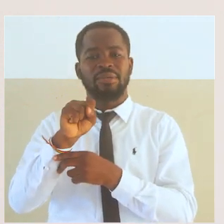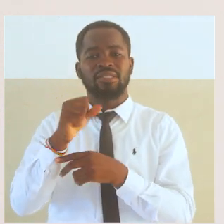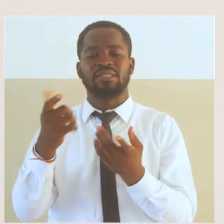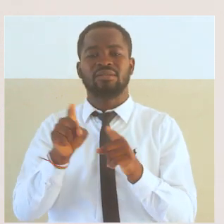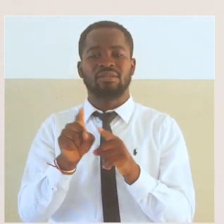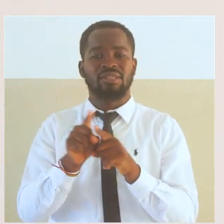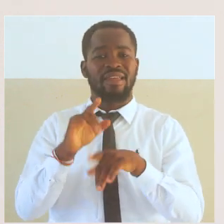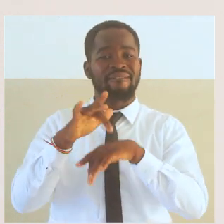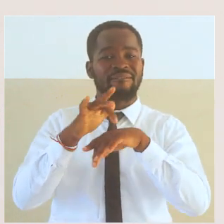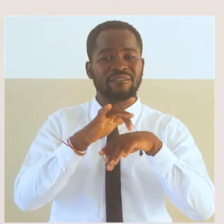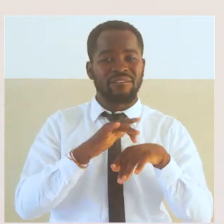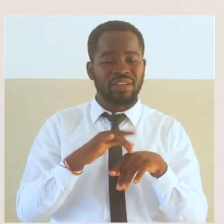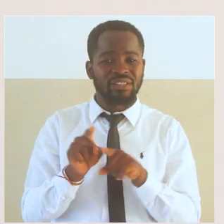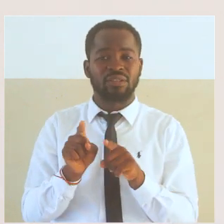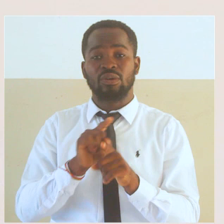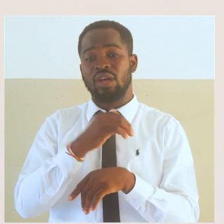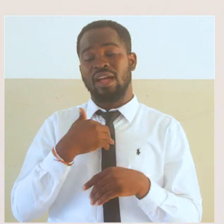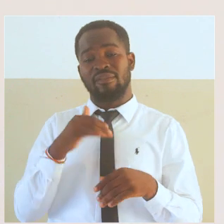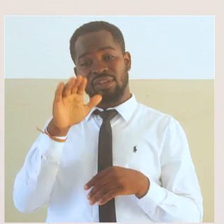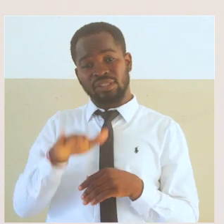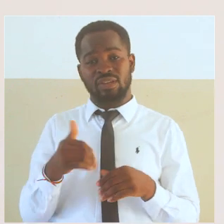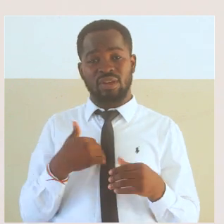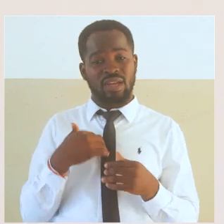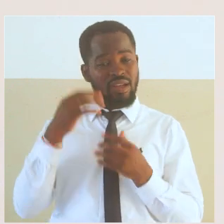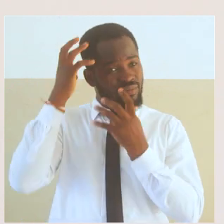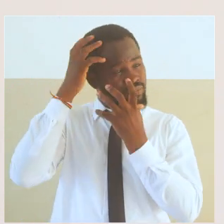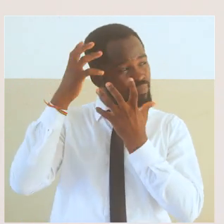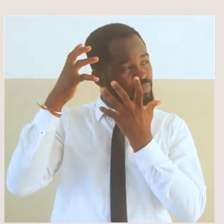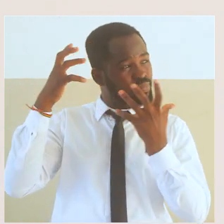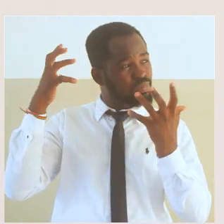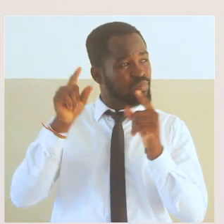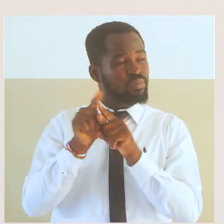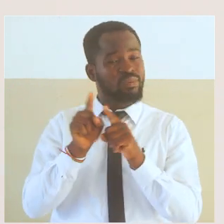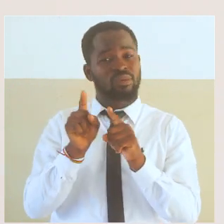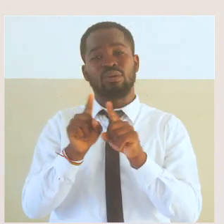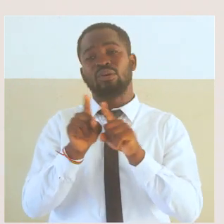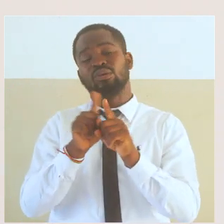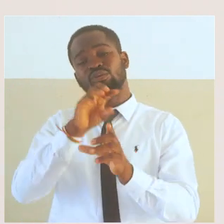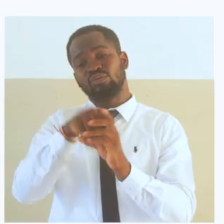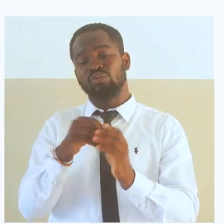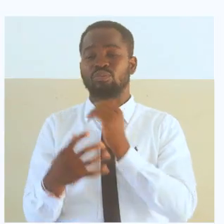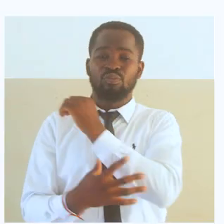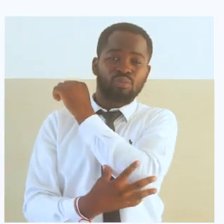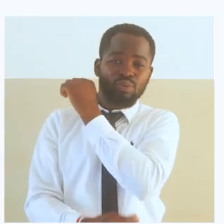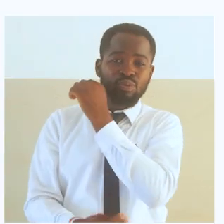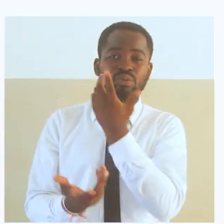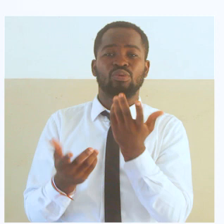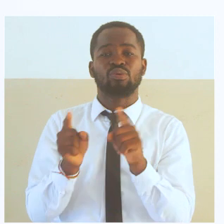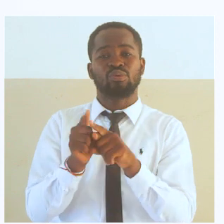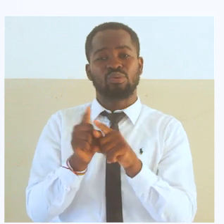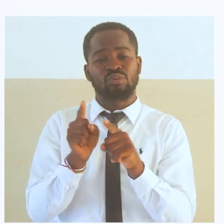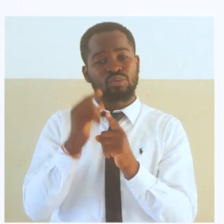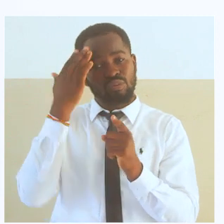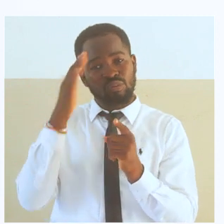HIV/AIDS, herpes, lots of infections, then you can have a child with hydrocephalus. And then there is